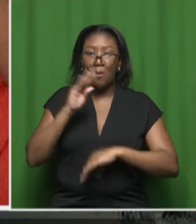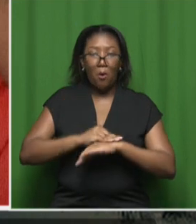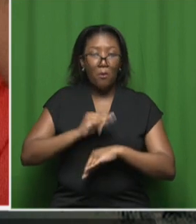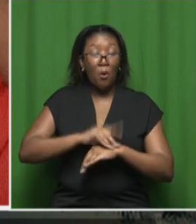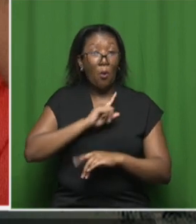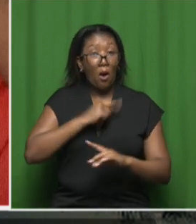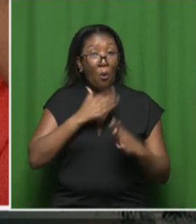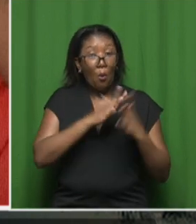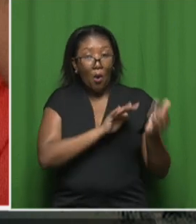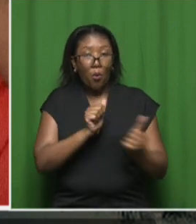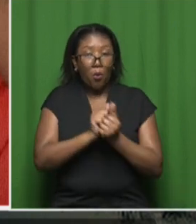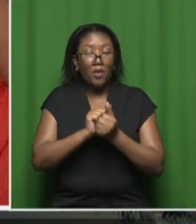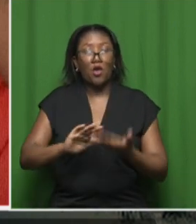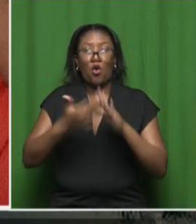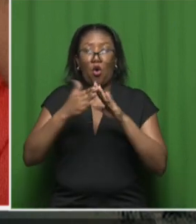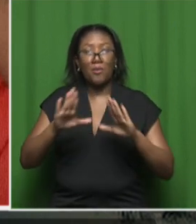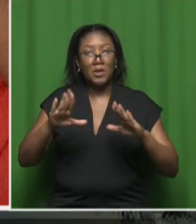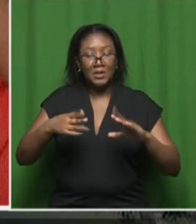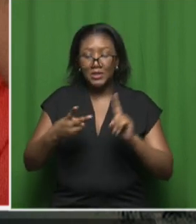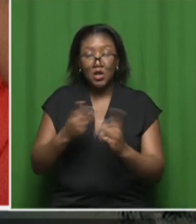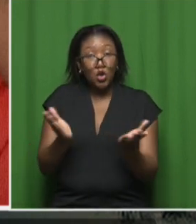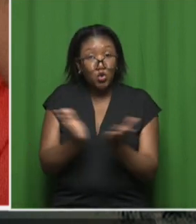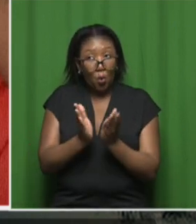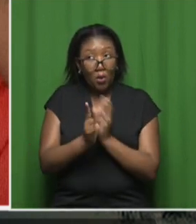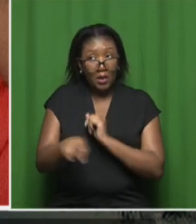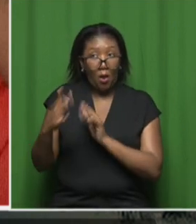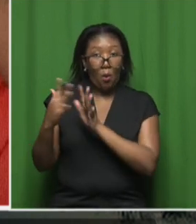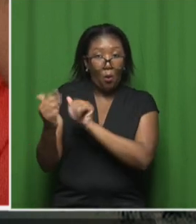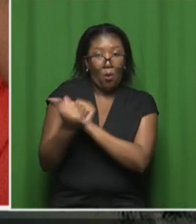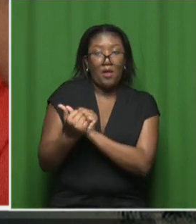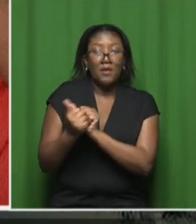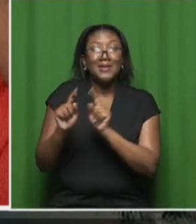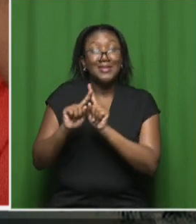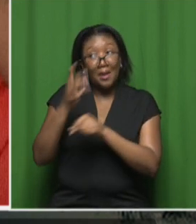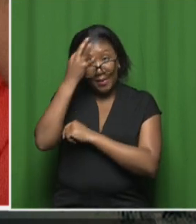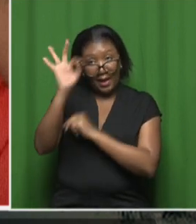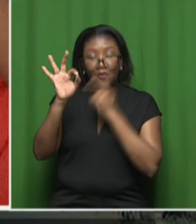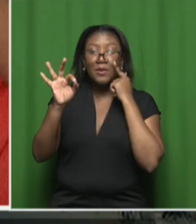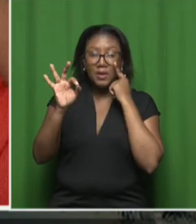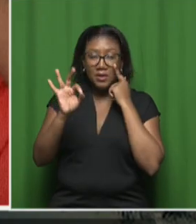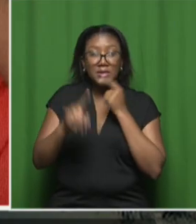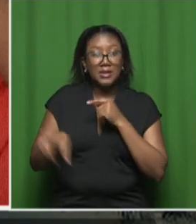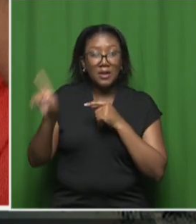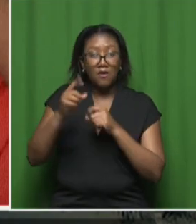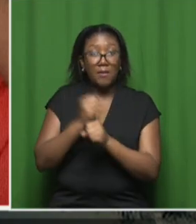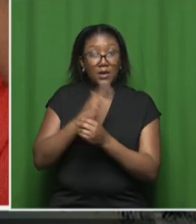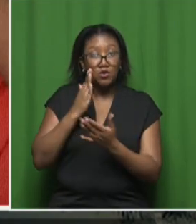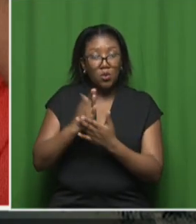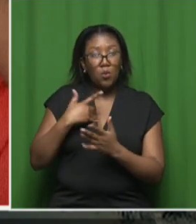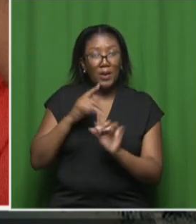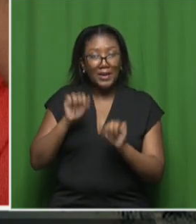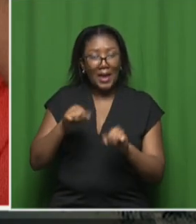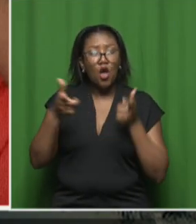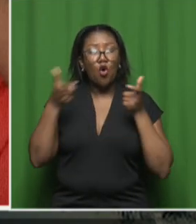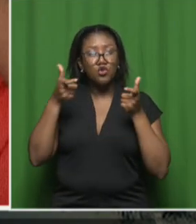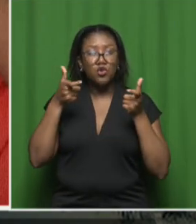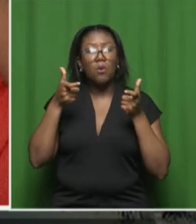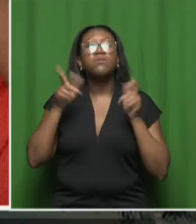hand with the community, with the schools, and even with the government as well. Okay. So that we can be able to